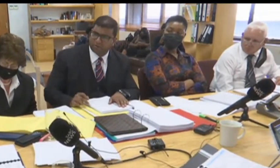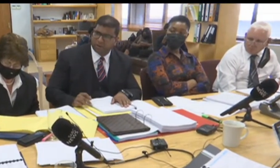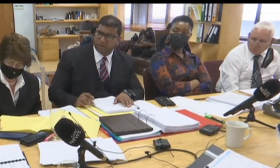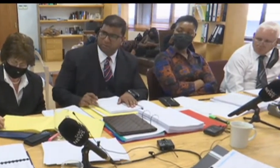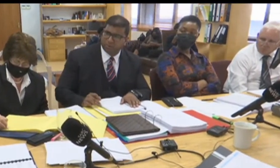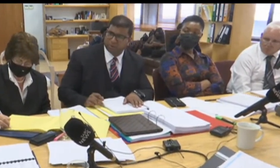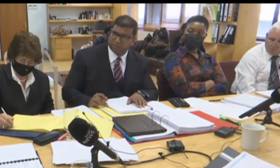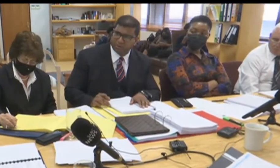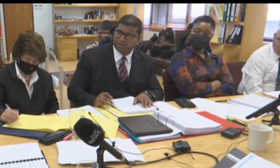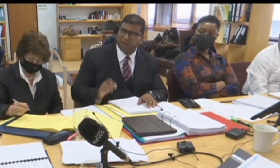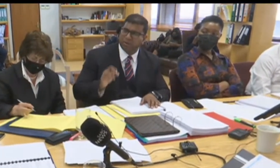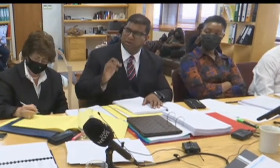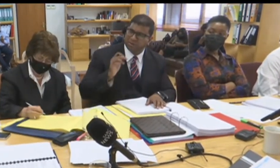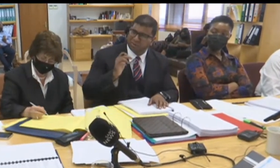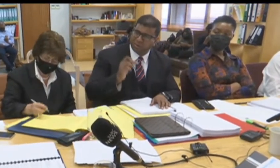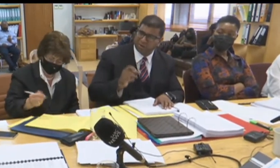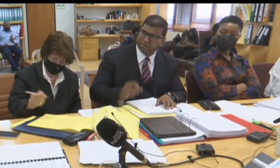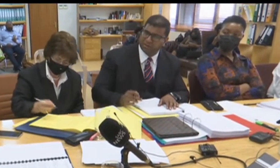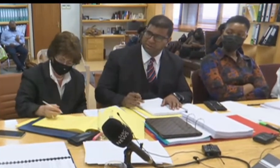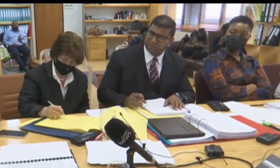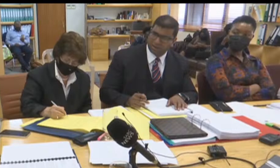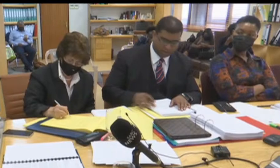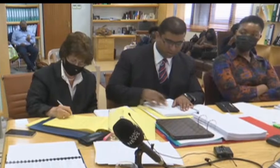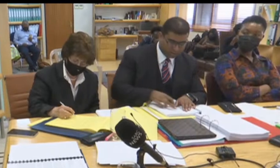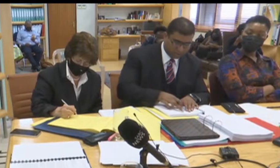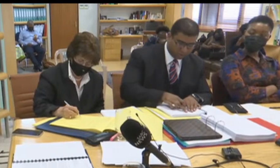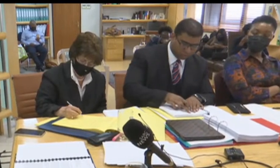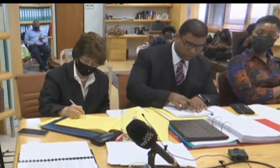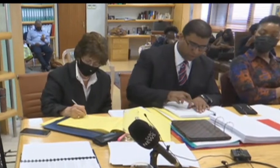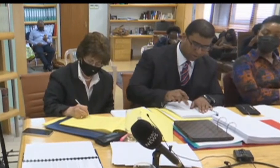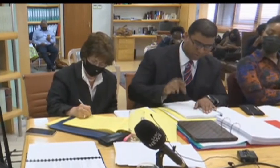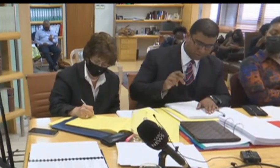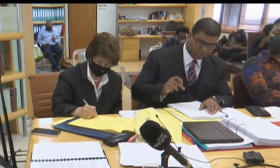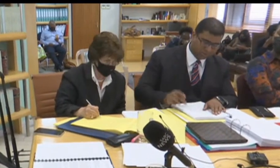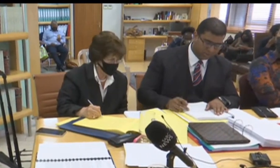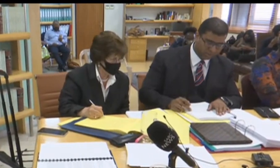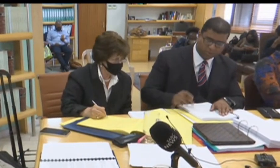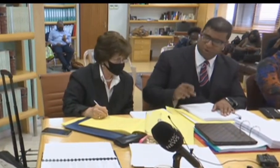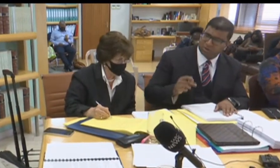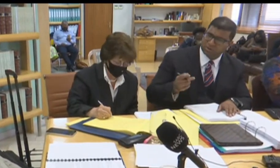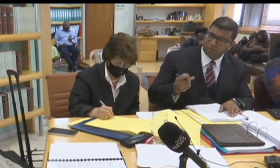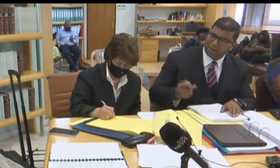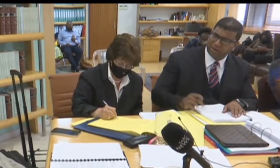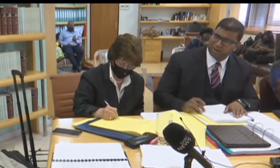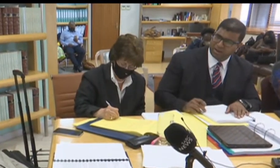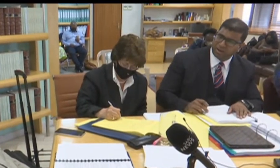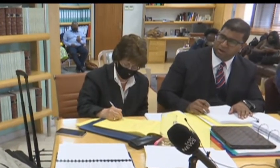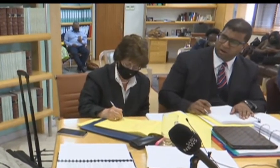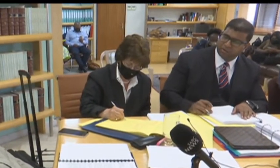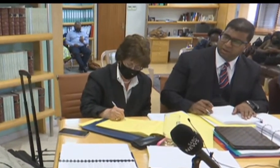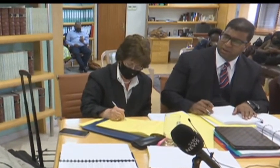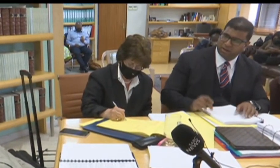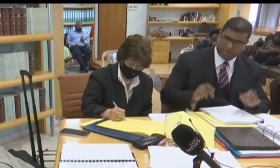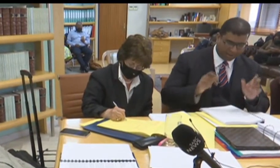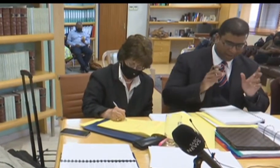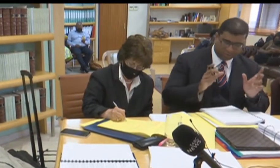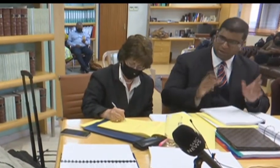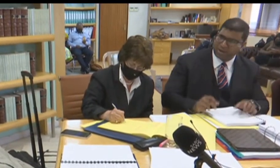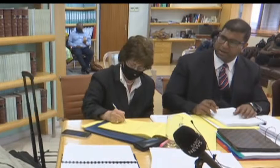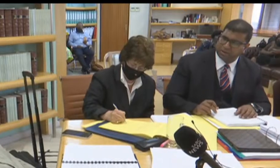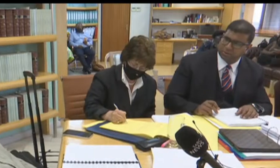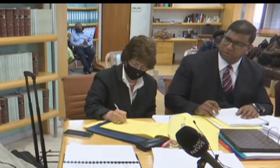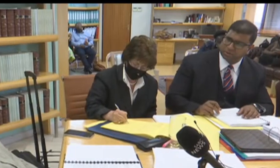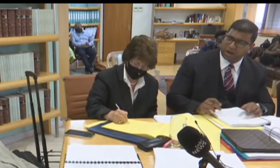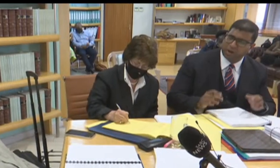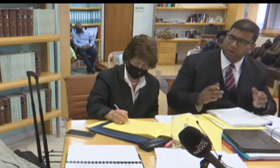program verification process, meaning they were not aware of this. This whole paragraph suggests that they were not aware of the A